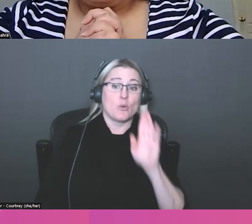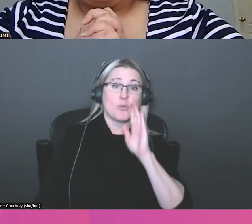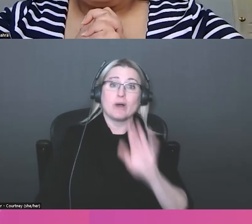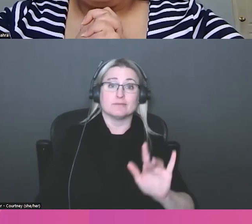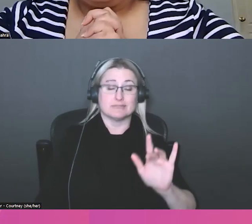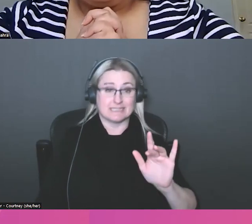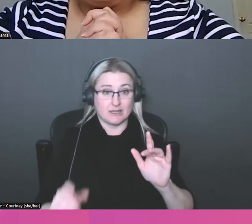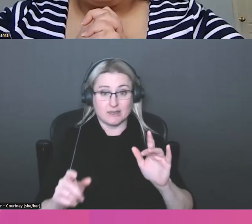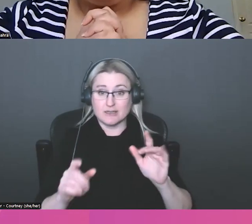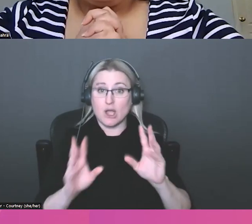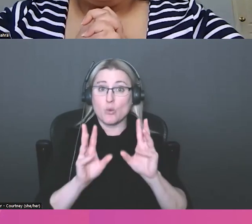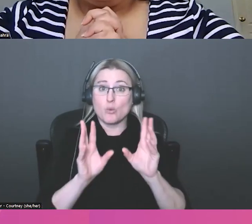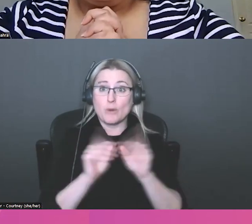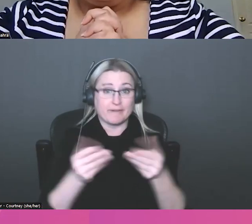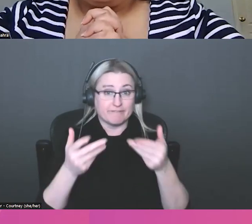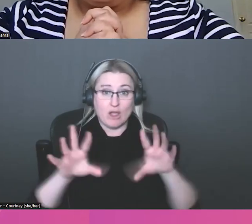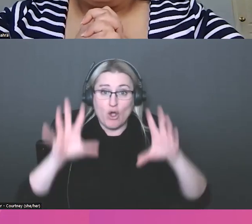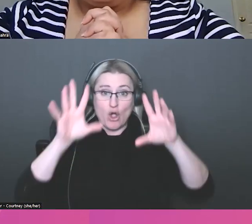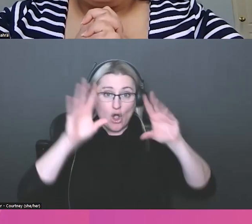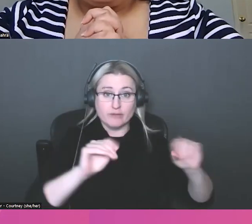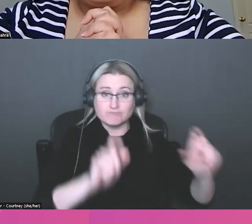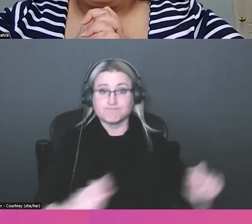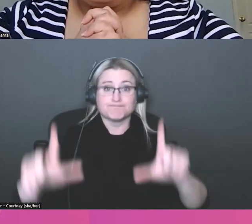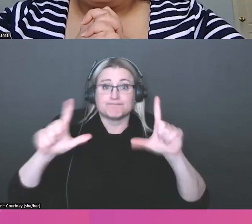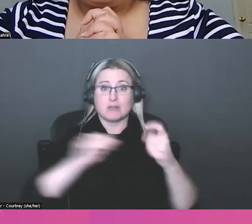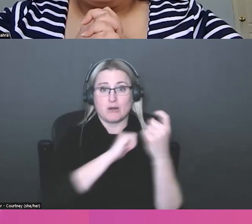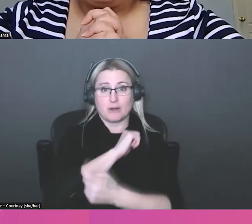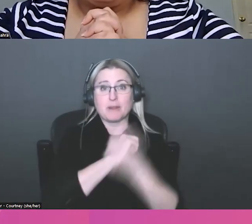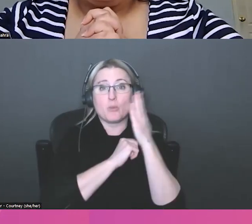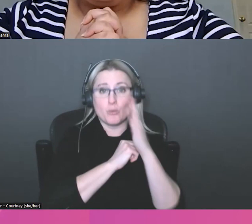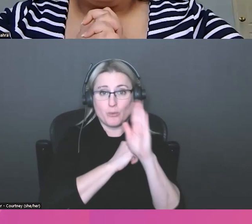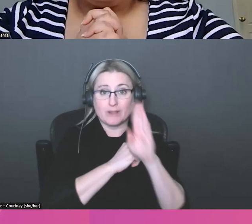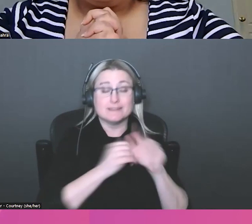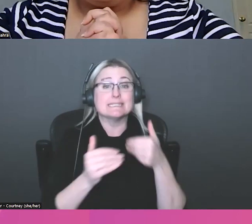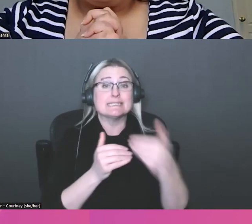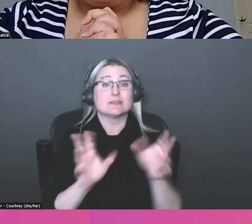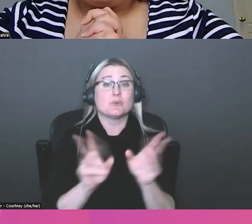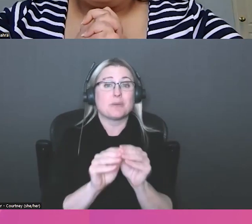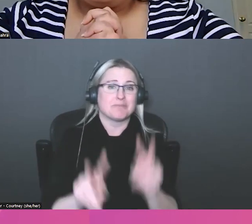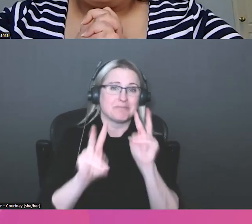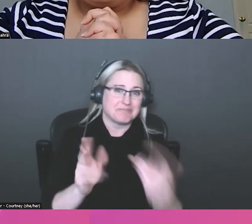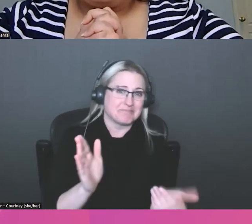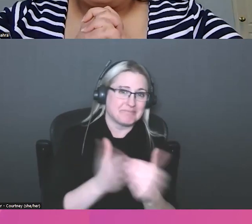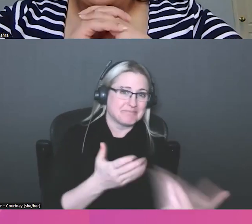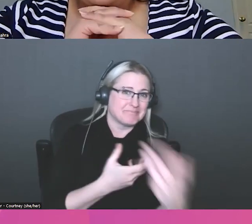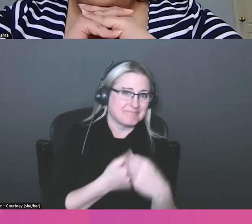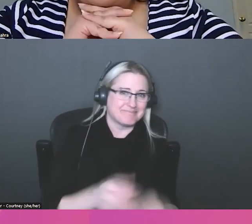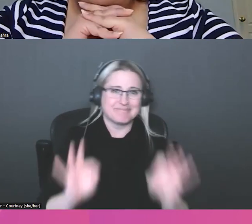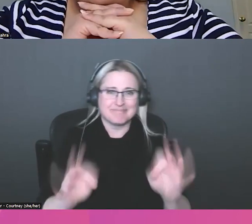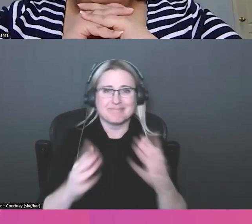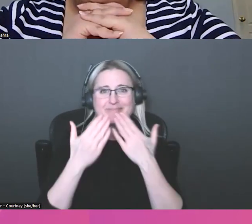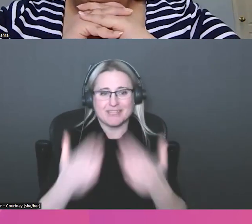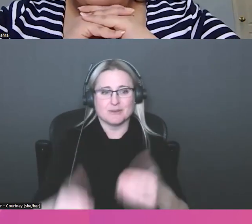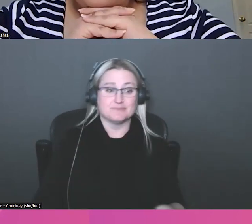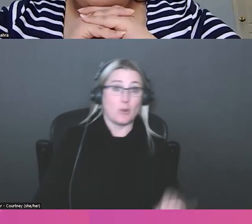browser after the webinar has ended. And we look forward to seeing you all at the next webinar. Thank you so much. We